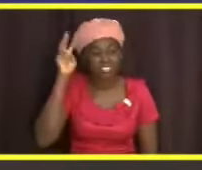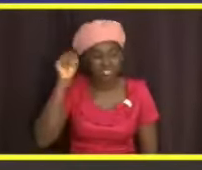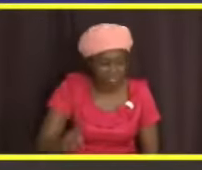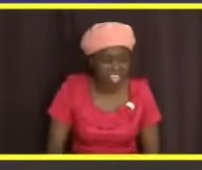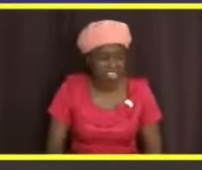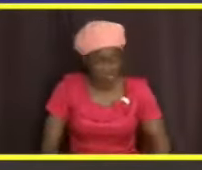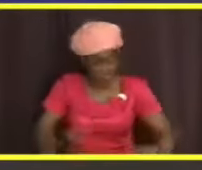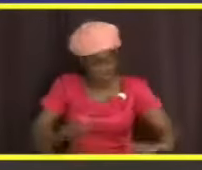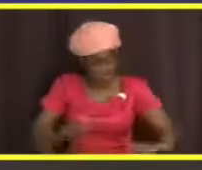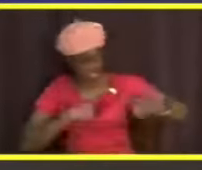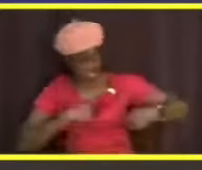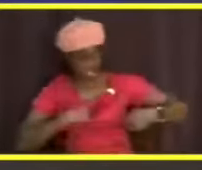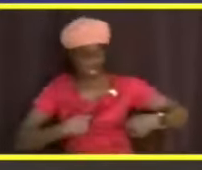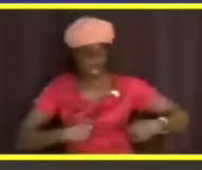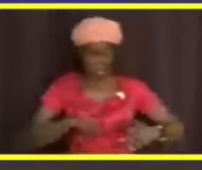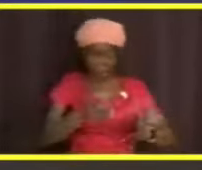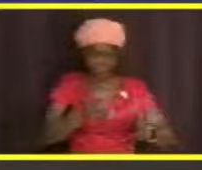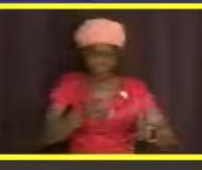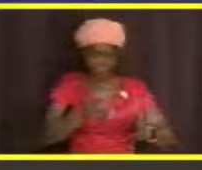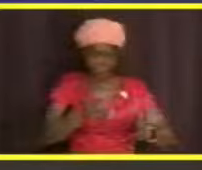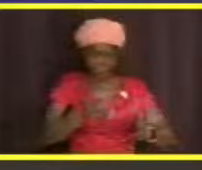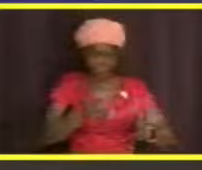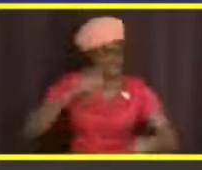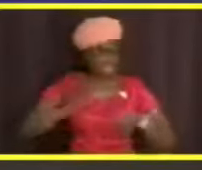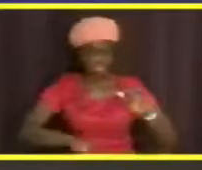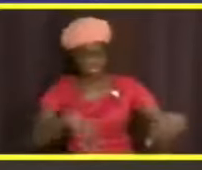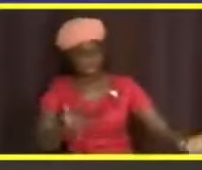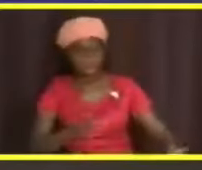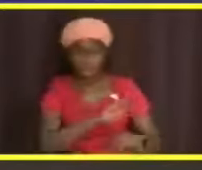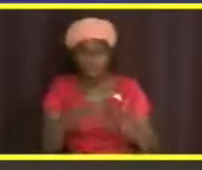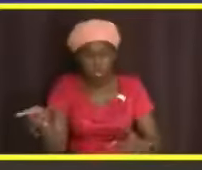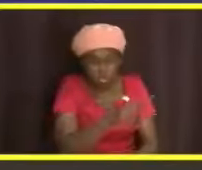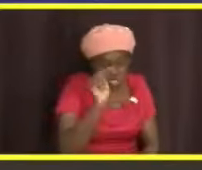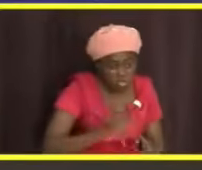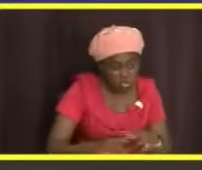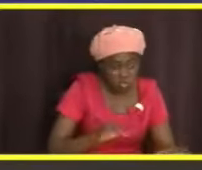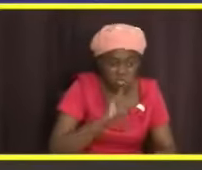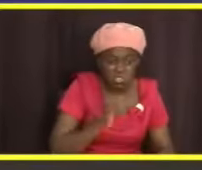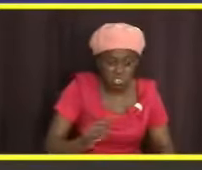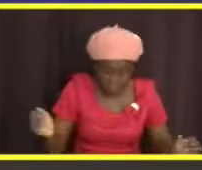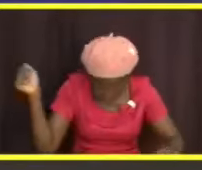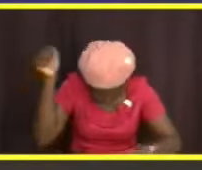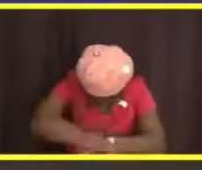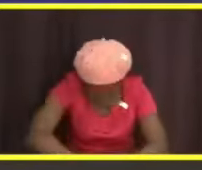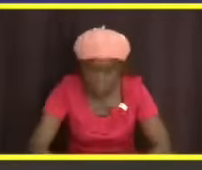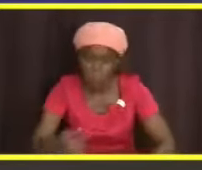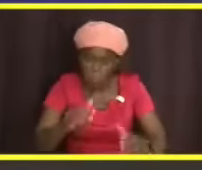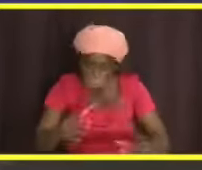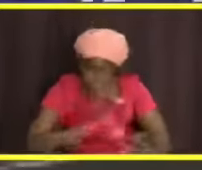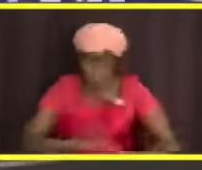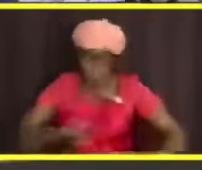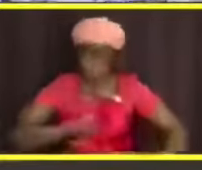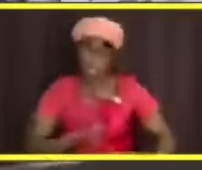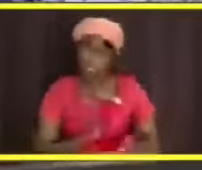all. I can't give it to you. All you need to do is bow down and worship me.